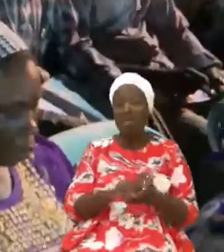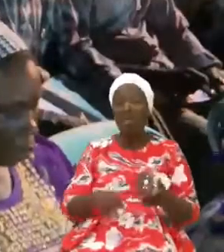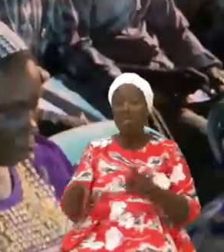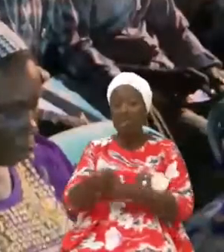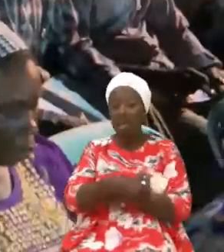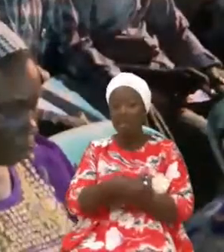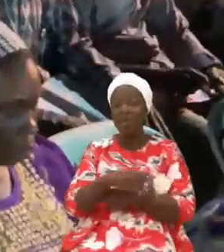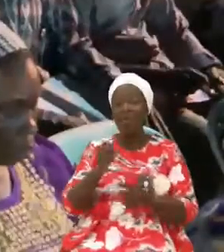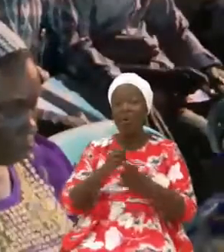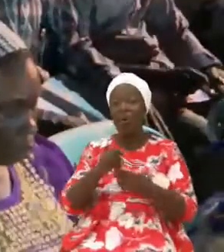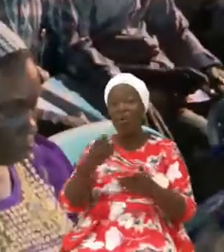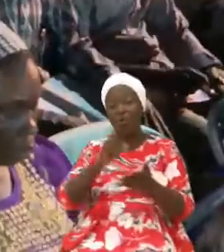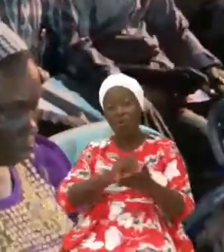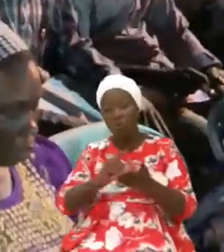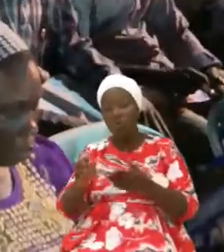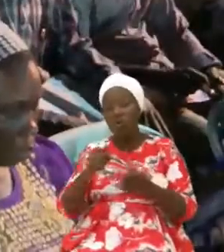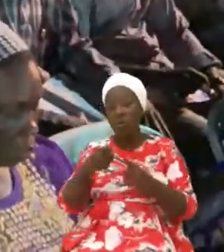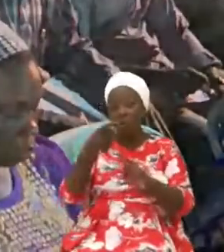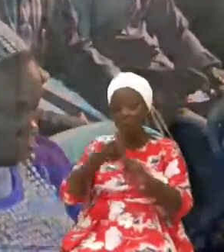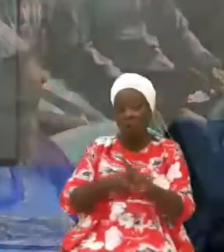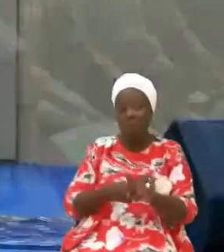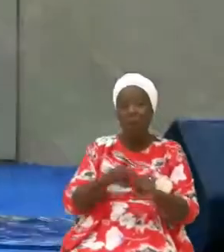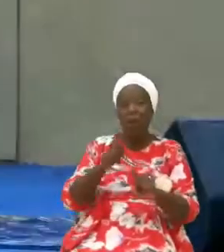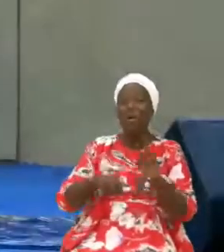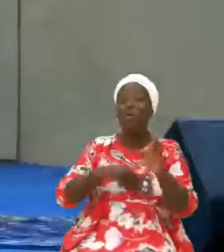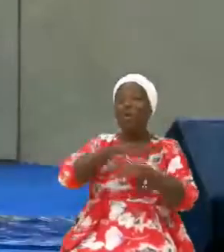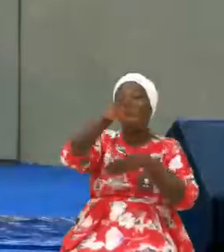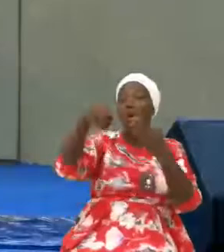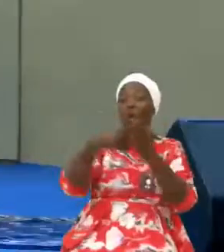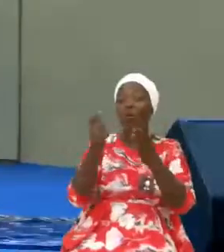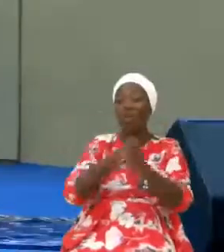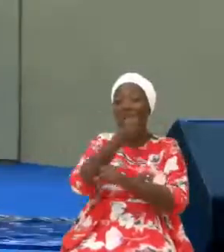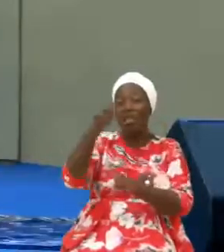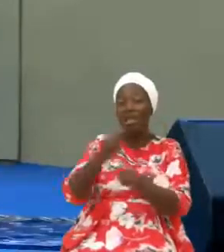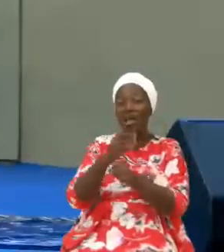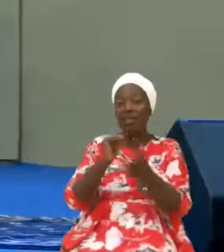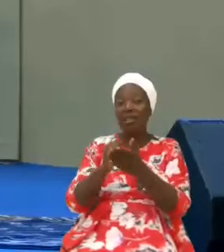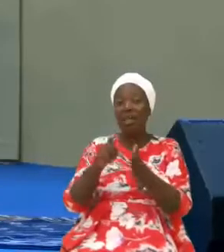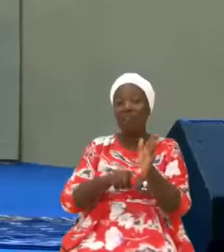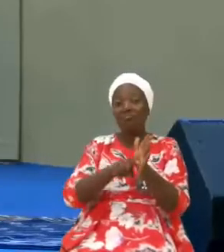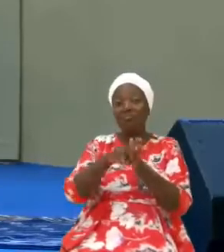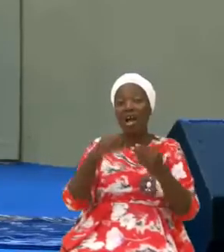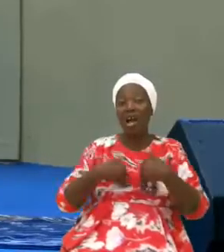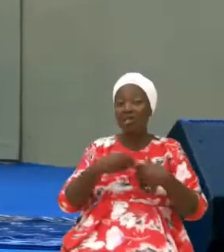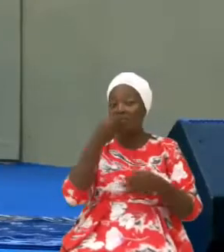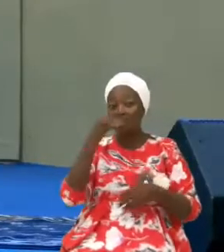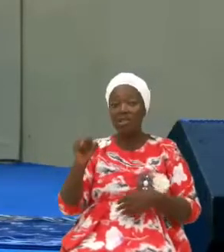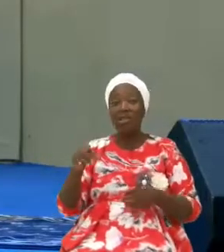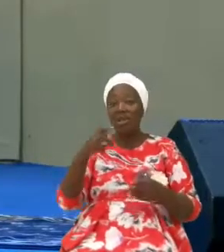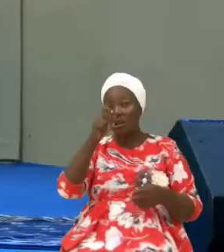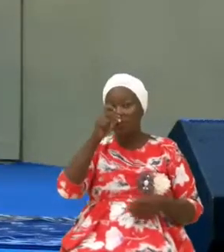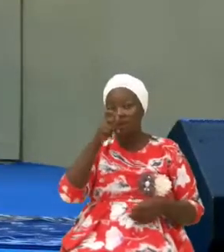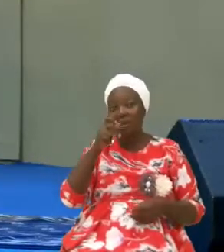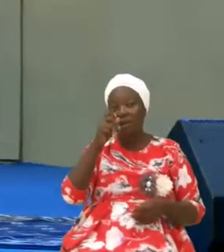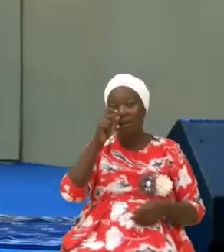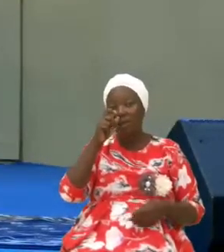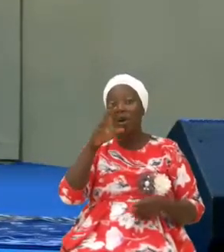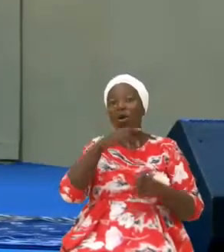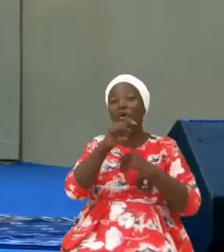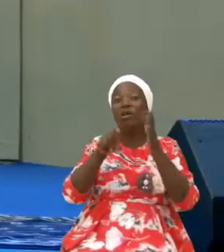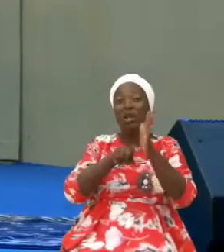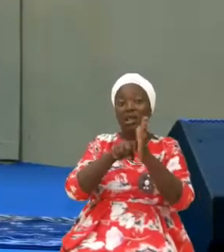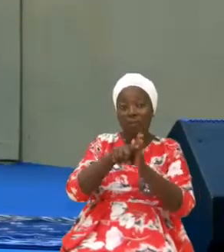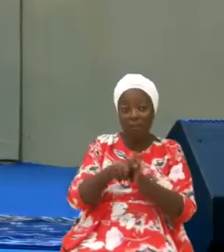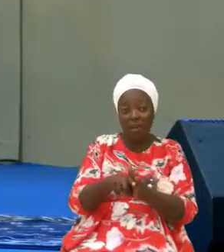the days and the weeks or the months, all the years that the locust has